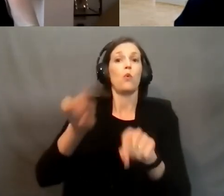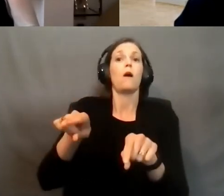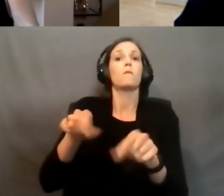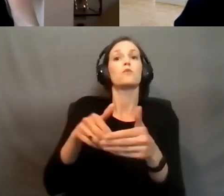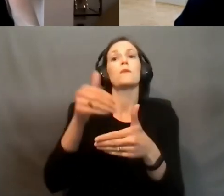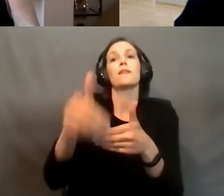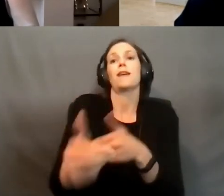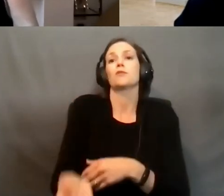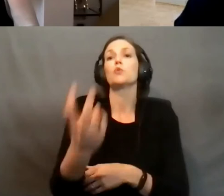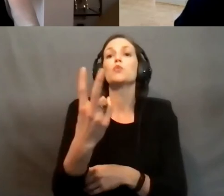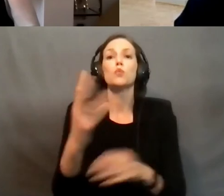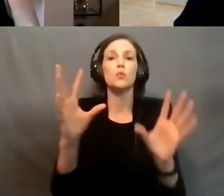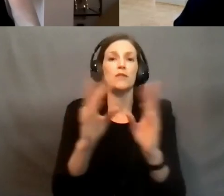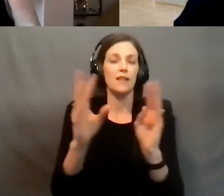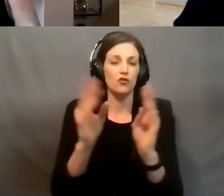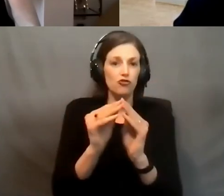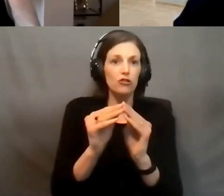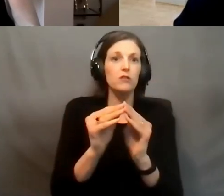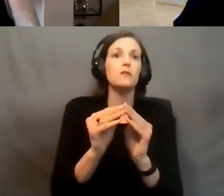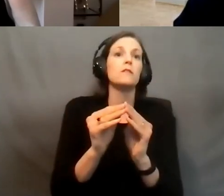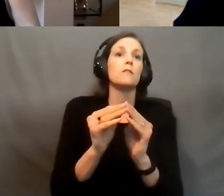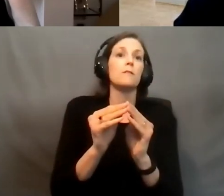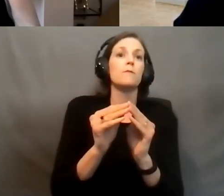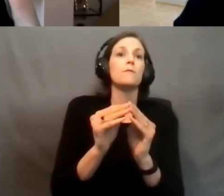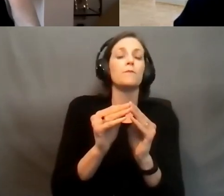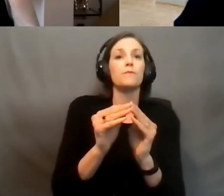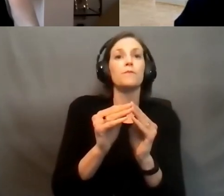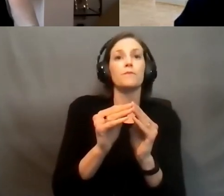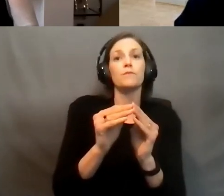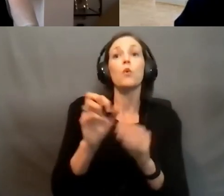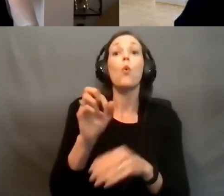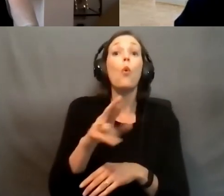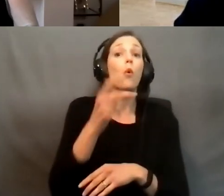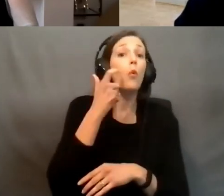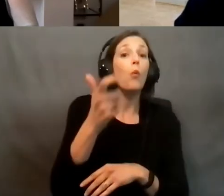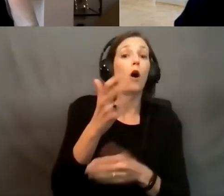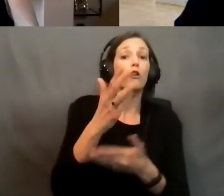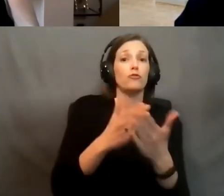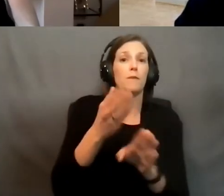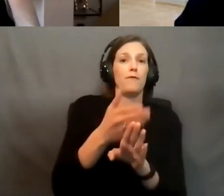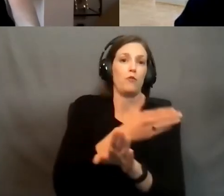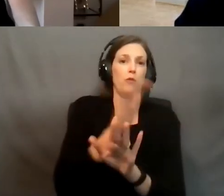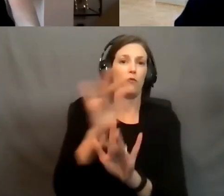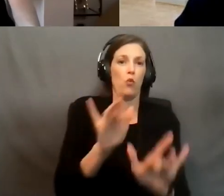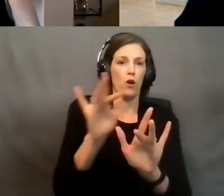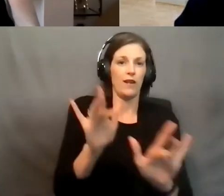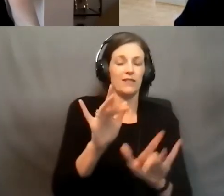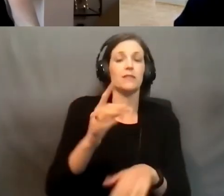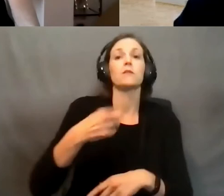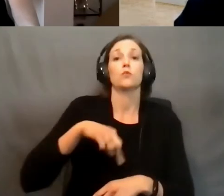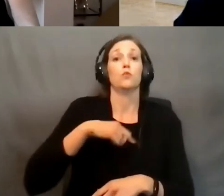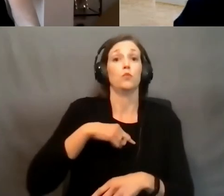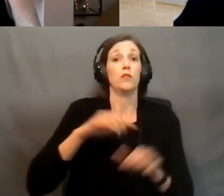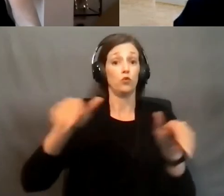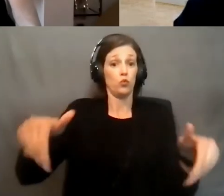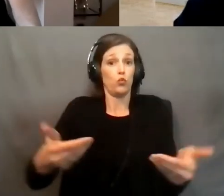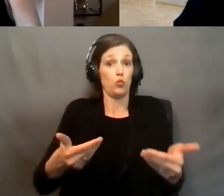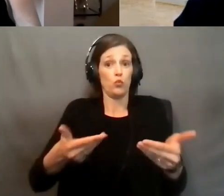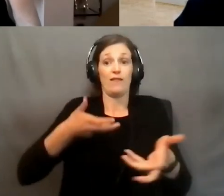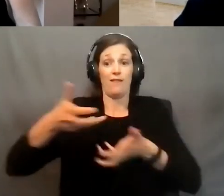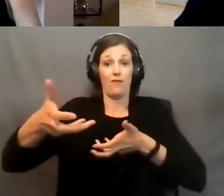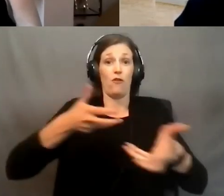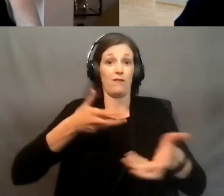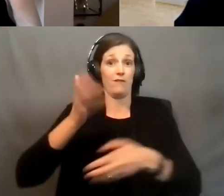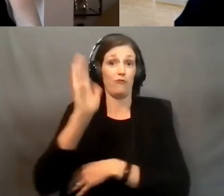sessions or seeing some of the pre-recordings. We had introduced the interactive presentation gallery,